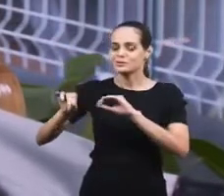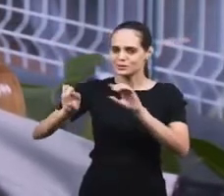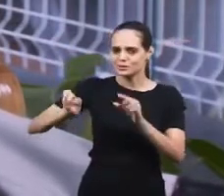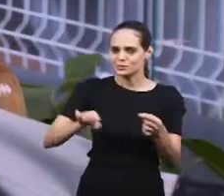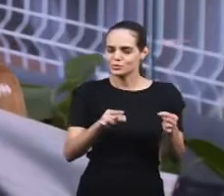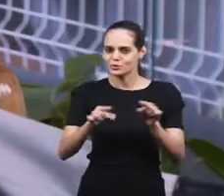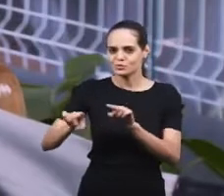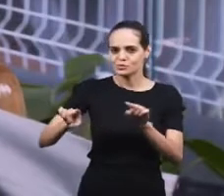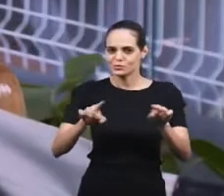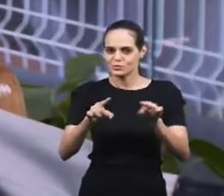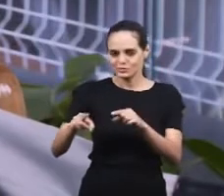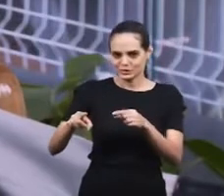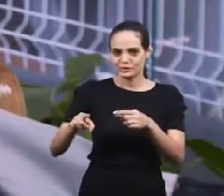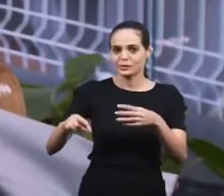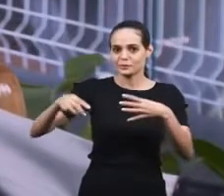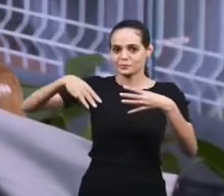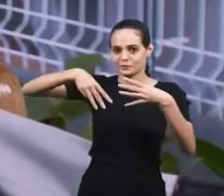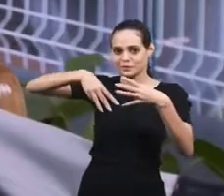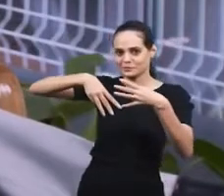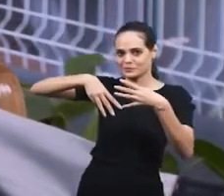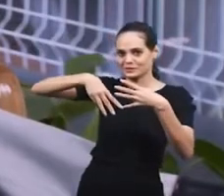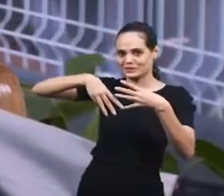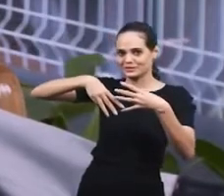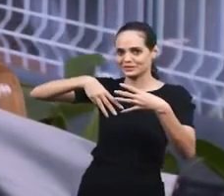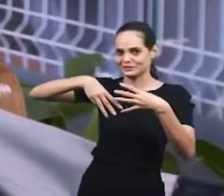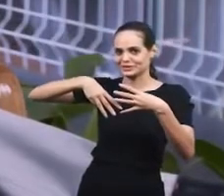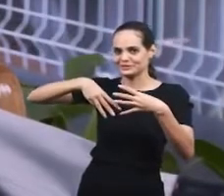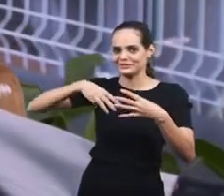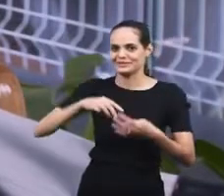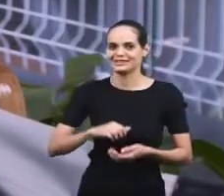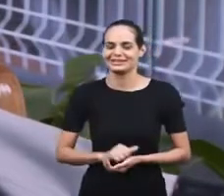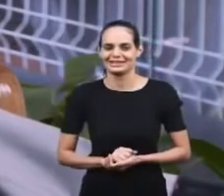will teach about the scale of E